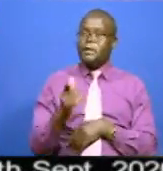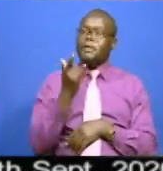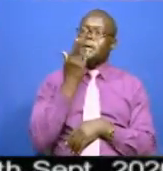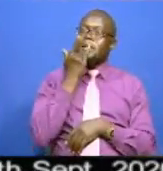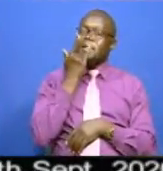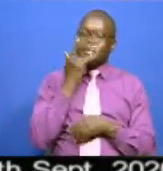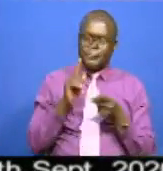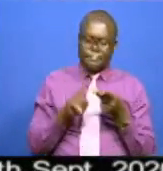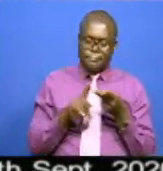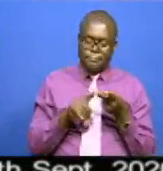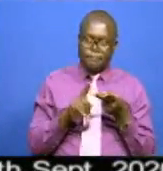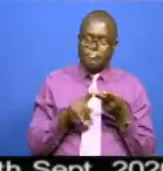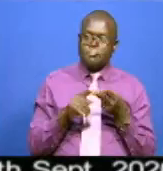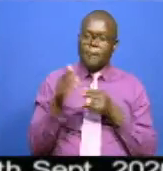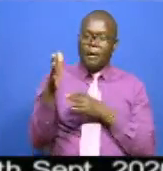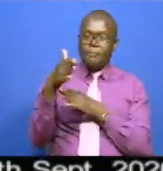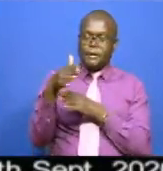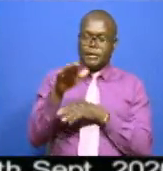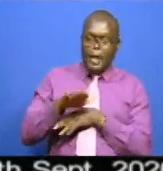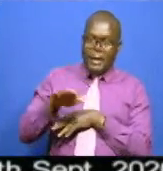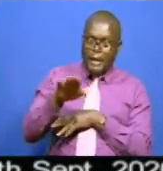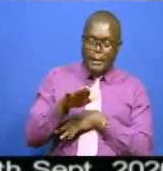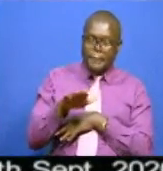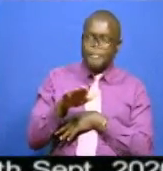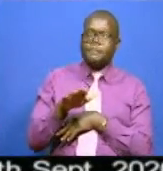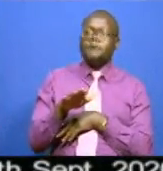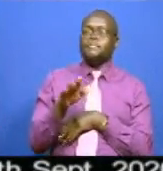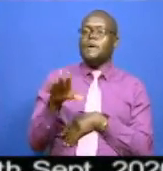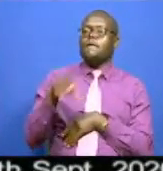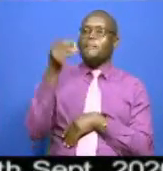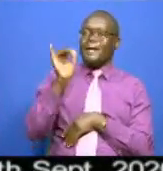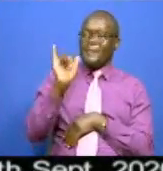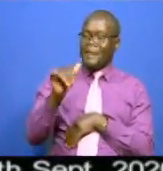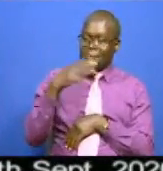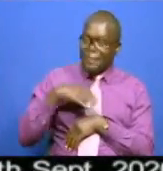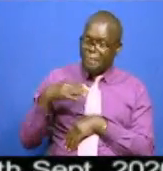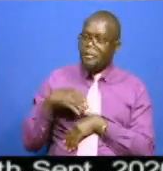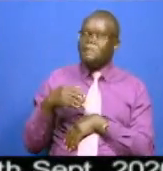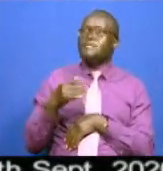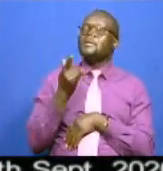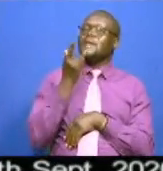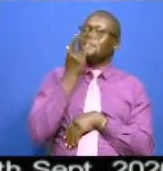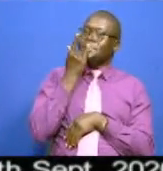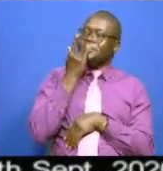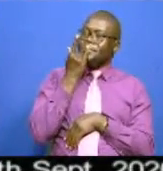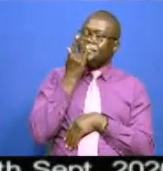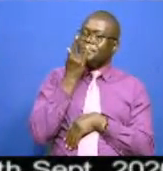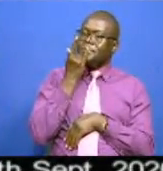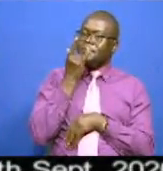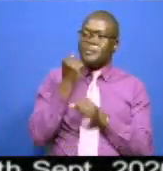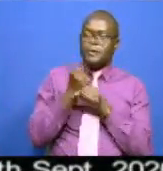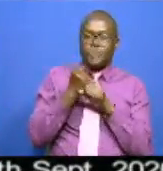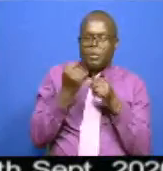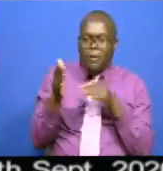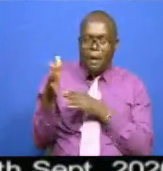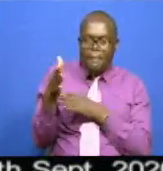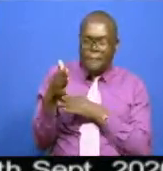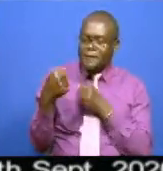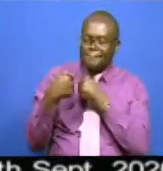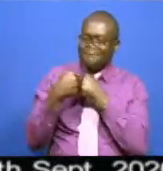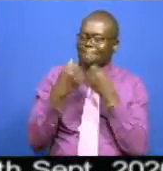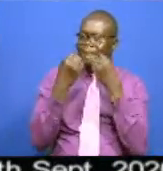to the fishing areas, you find that those people people engaged in fishing, they have so many